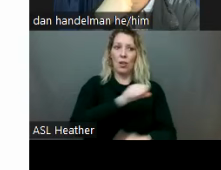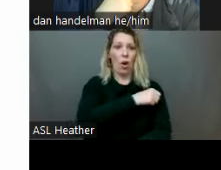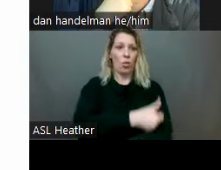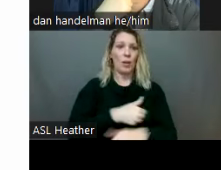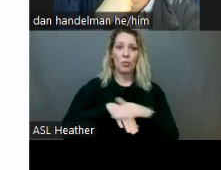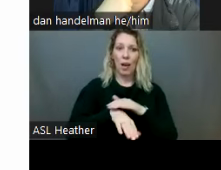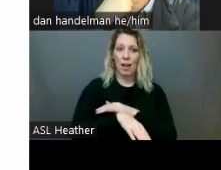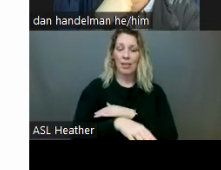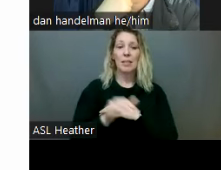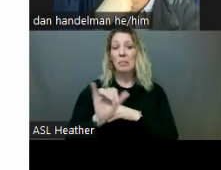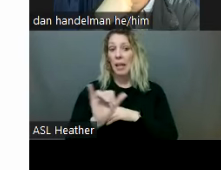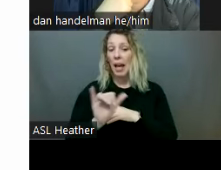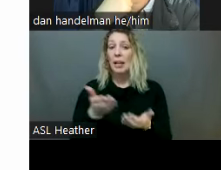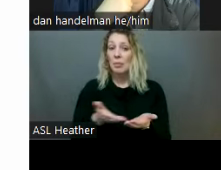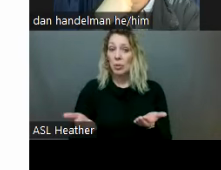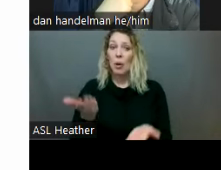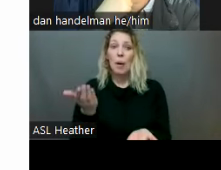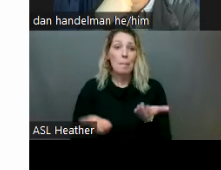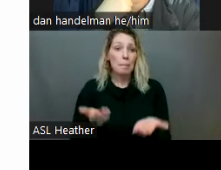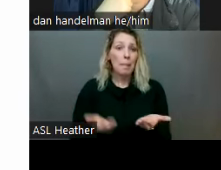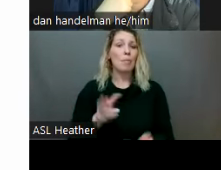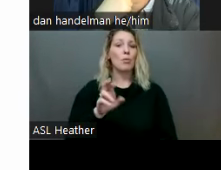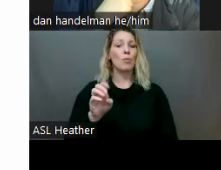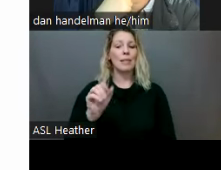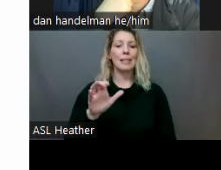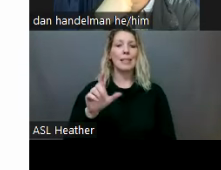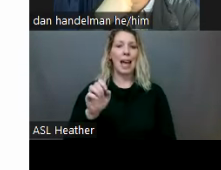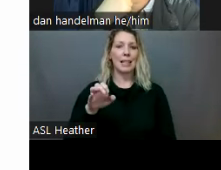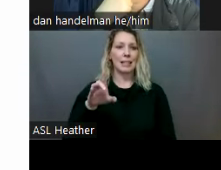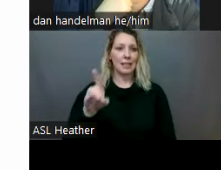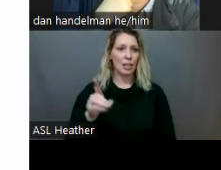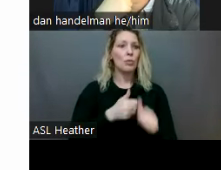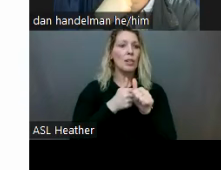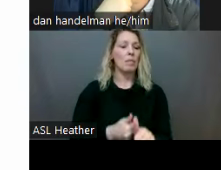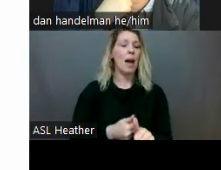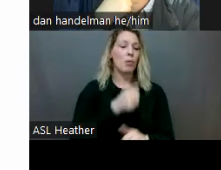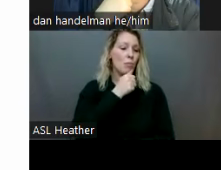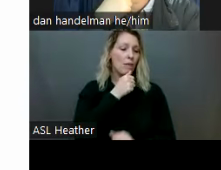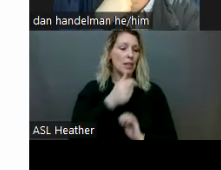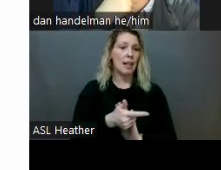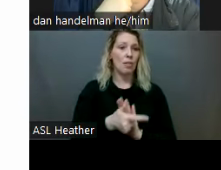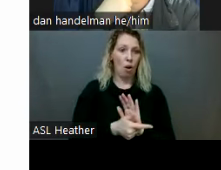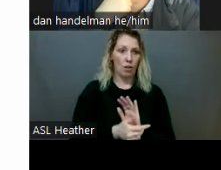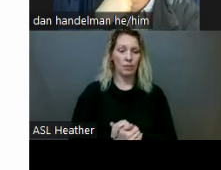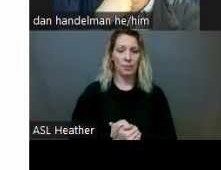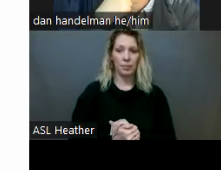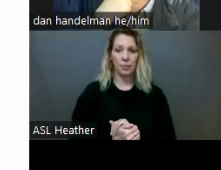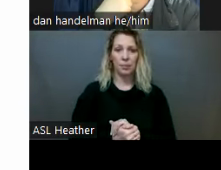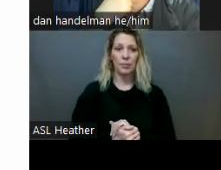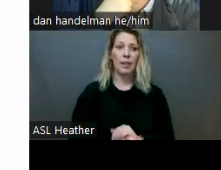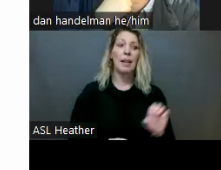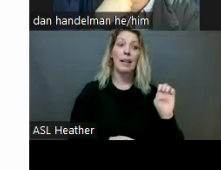access. Such materials may also be redacted to comply with privacy laws. E,